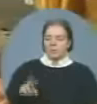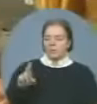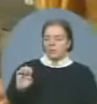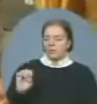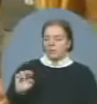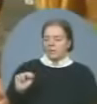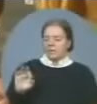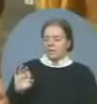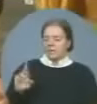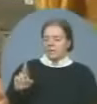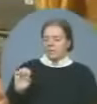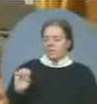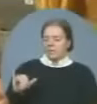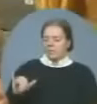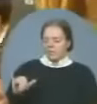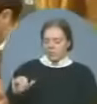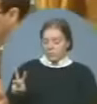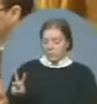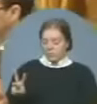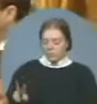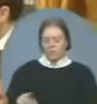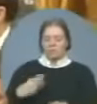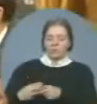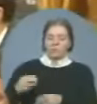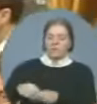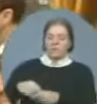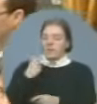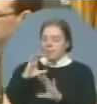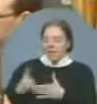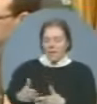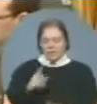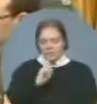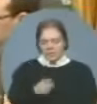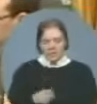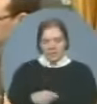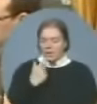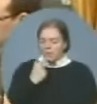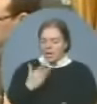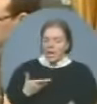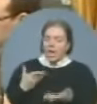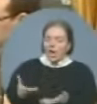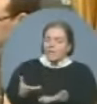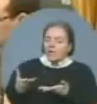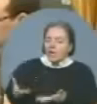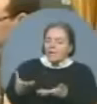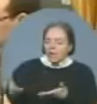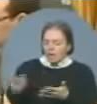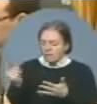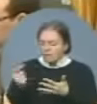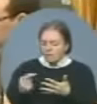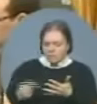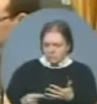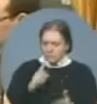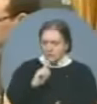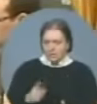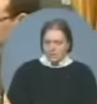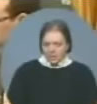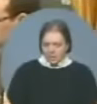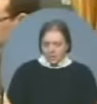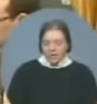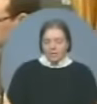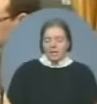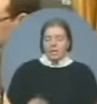offered assistance by his party too. I don't know if the individuals who did were shady characters or not from the Liberal Party, but I really don't think that's any form of a